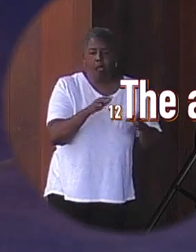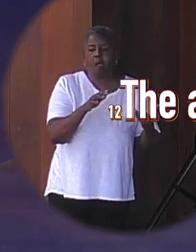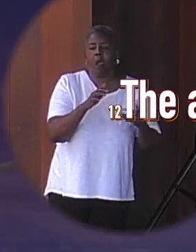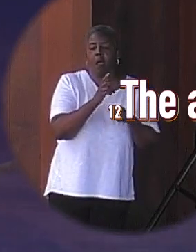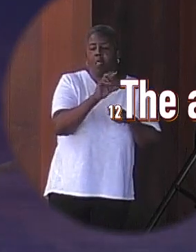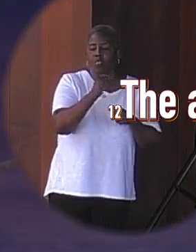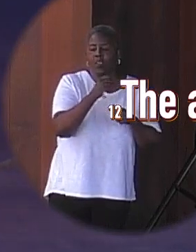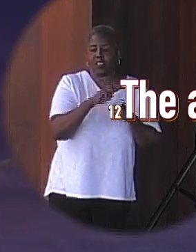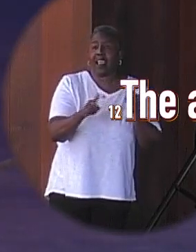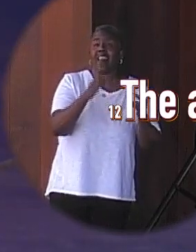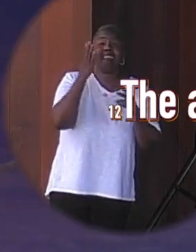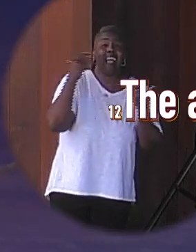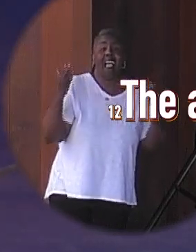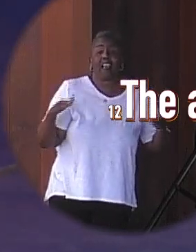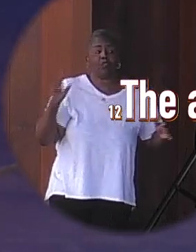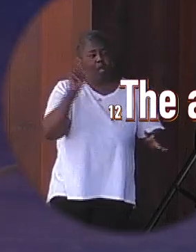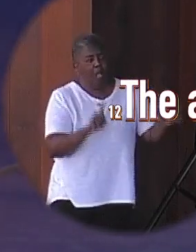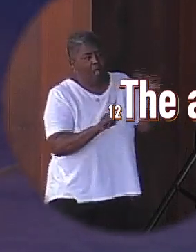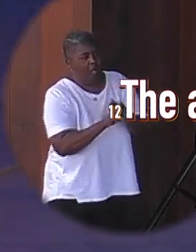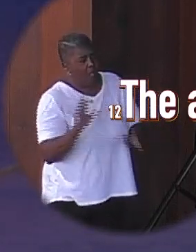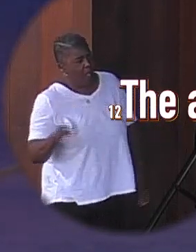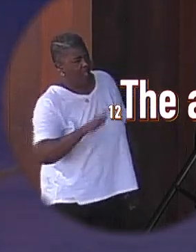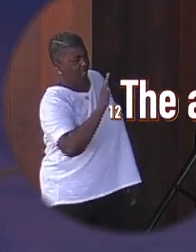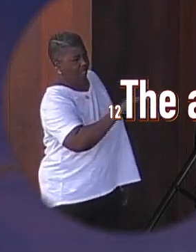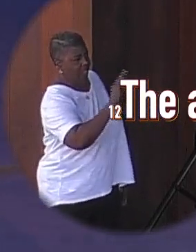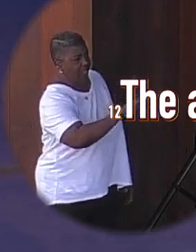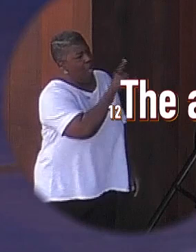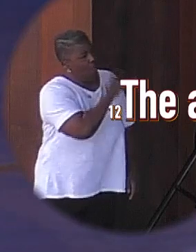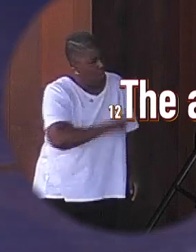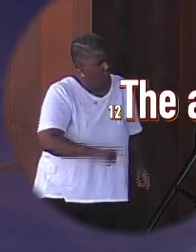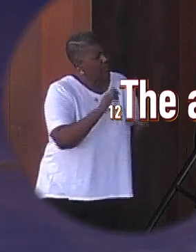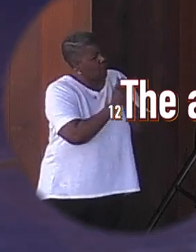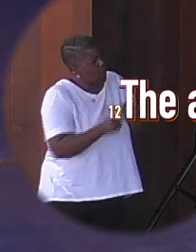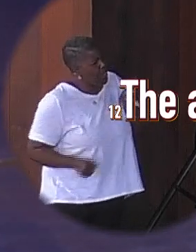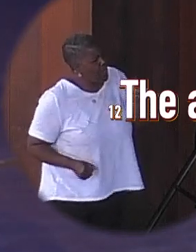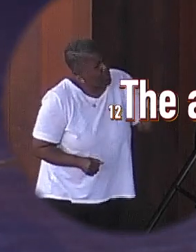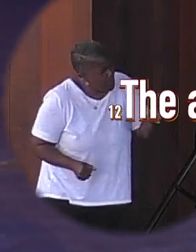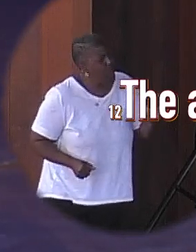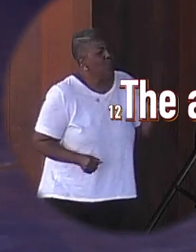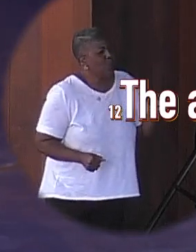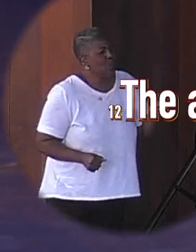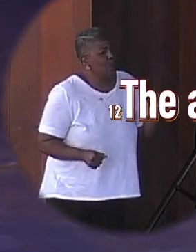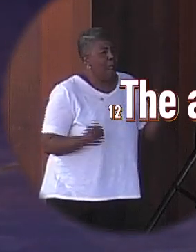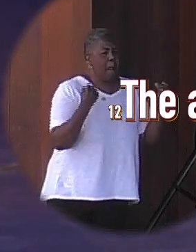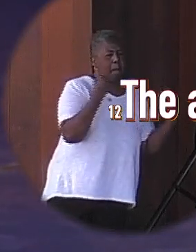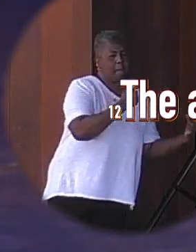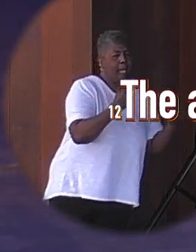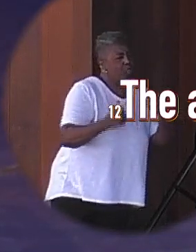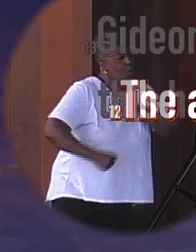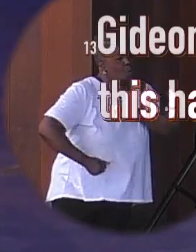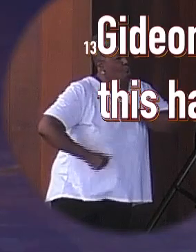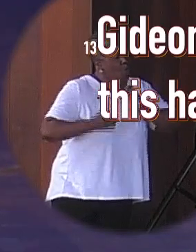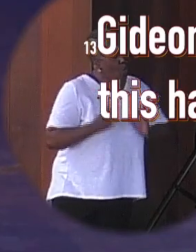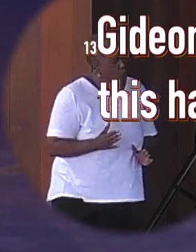angel of the Lord appeared to him and said to him, "The Lord is with you, you mighty warrior."